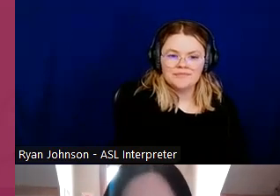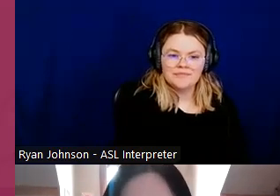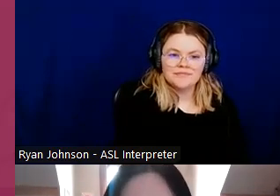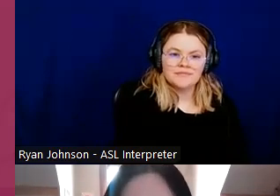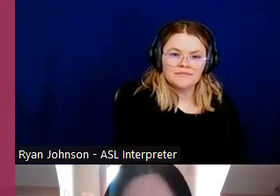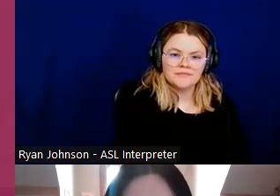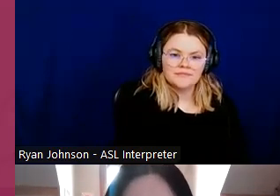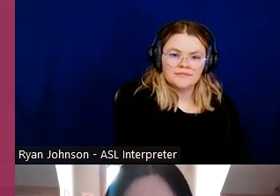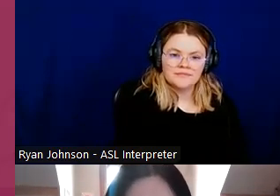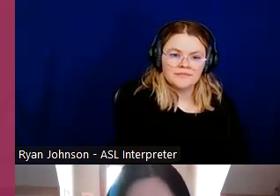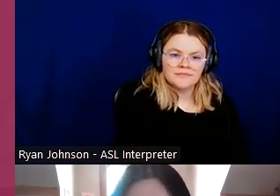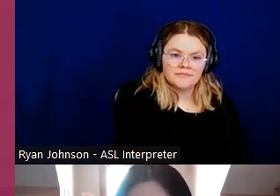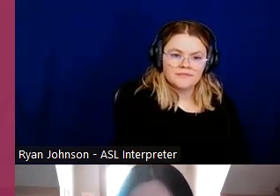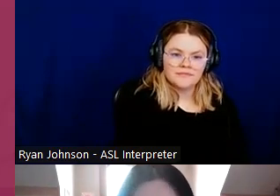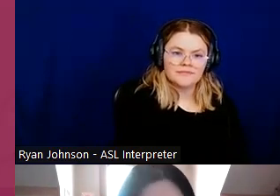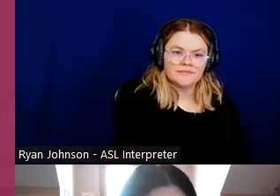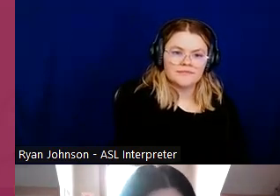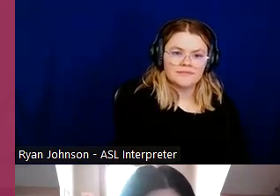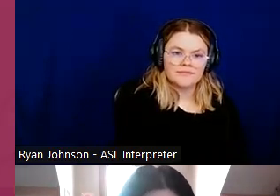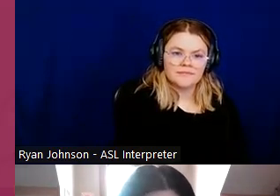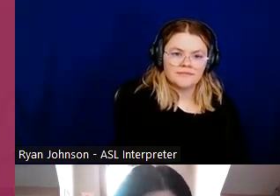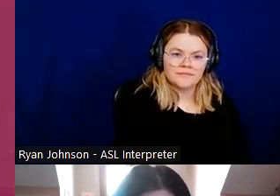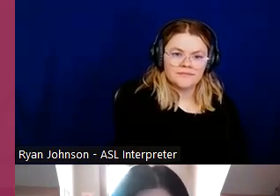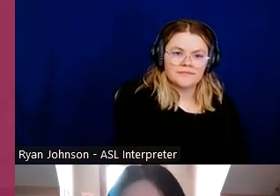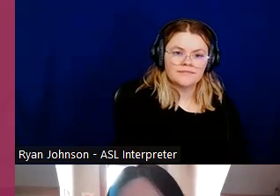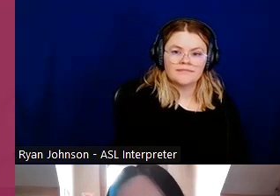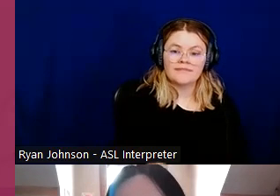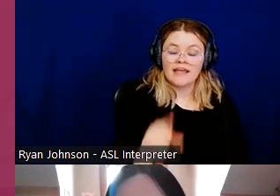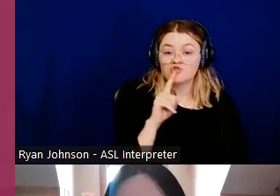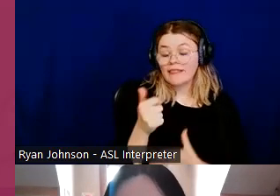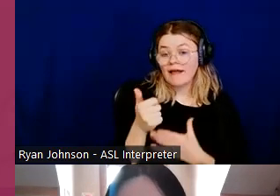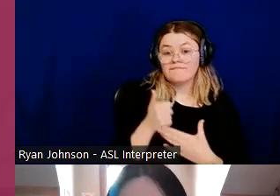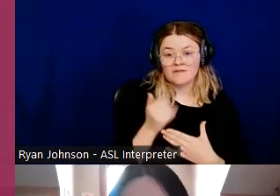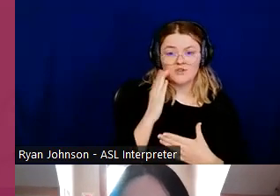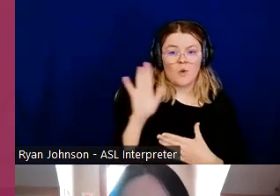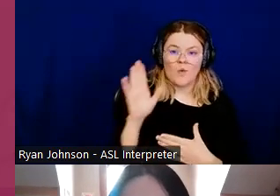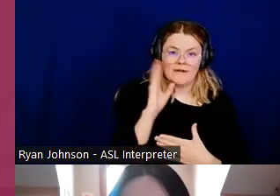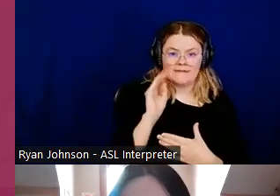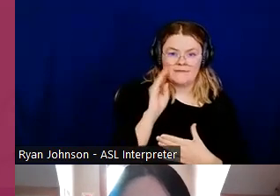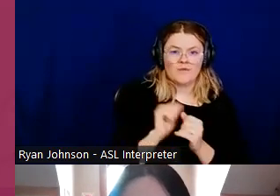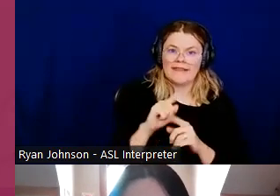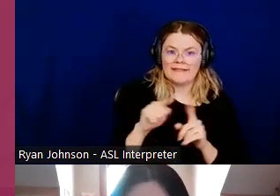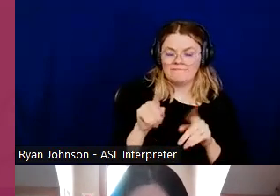poll. This is very informational for me, the person doing this webinar. So thank you for that.